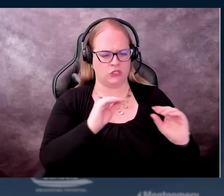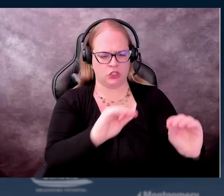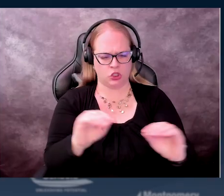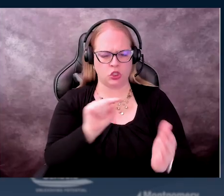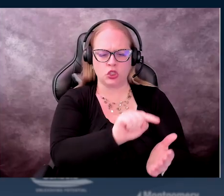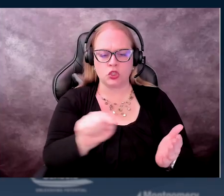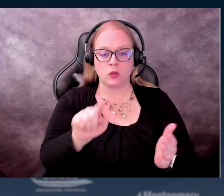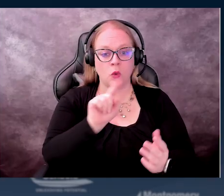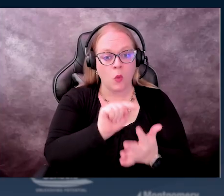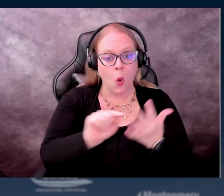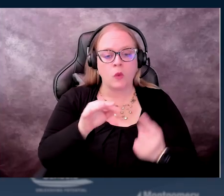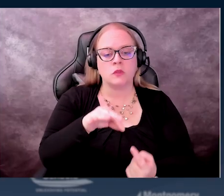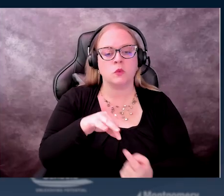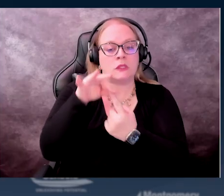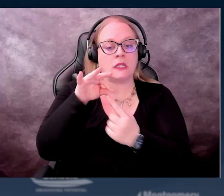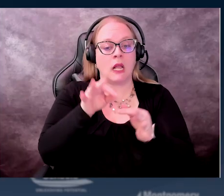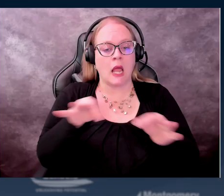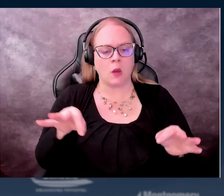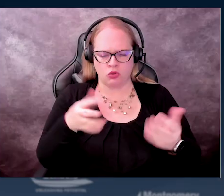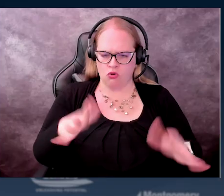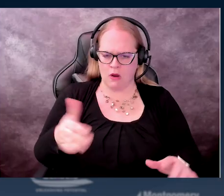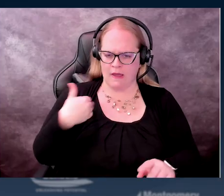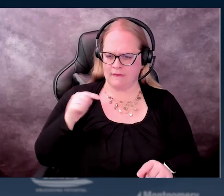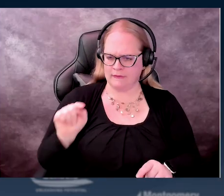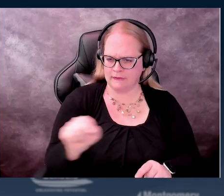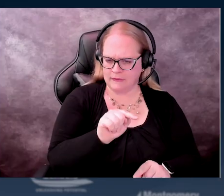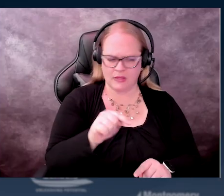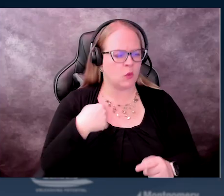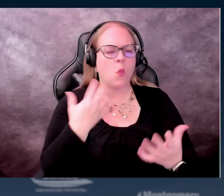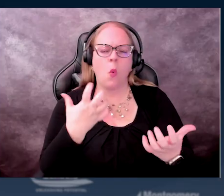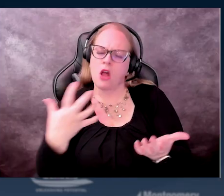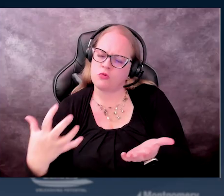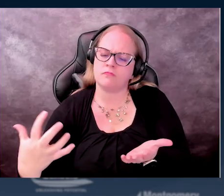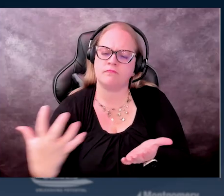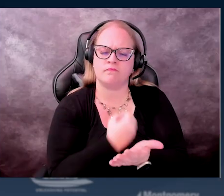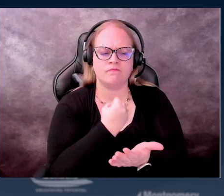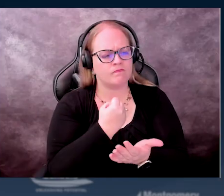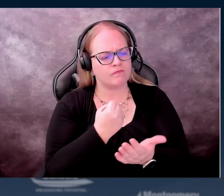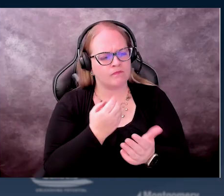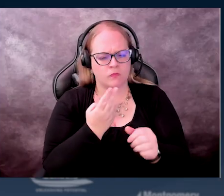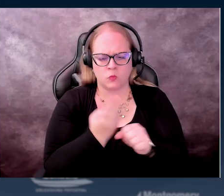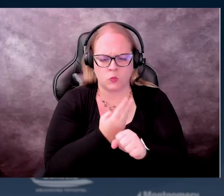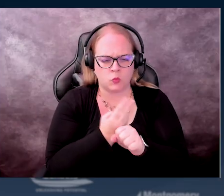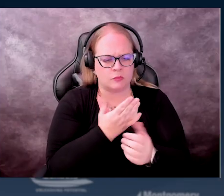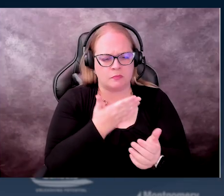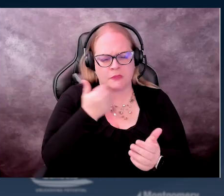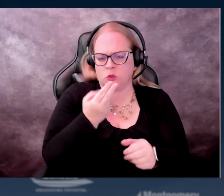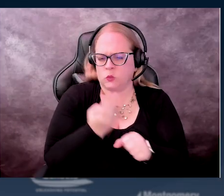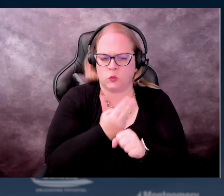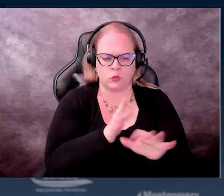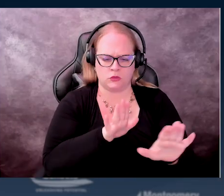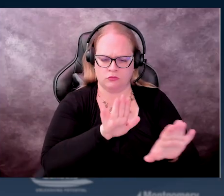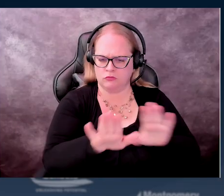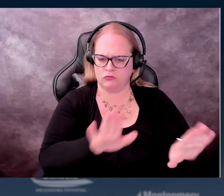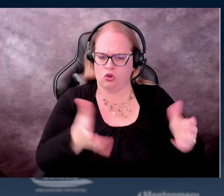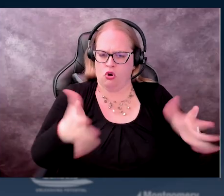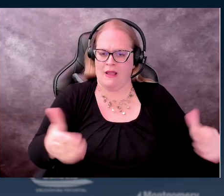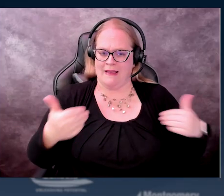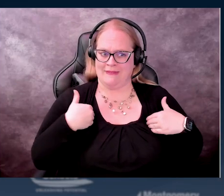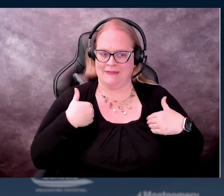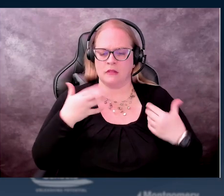currently available at each of our schools to match these 5 themes to what is already existing.